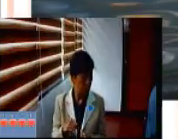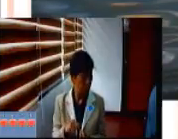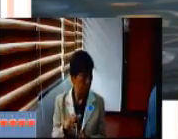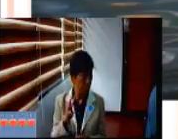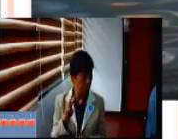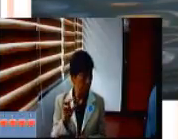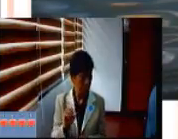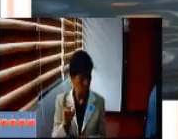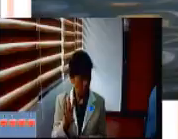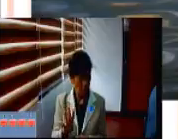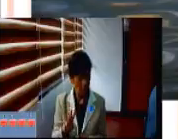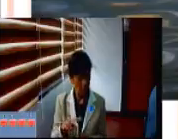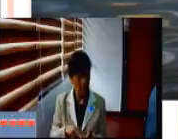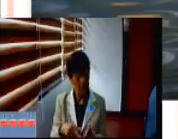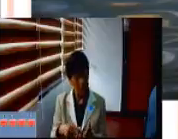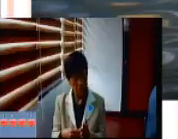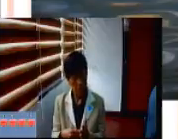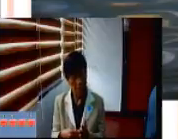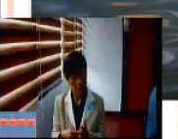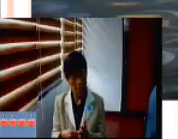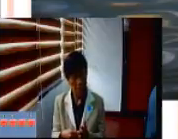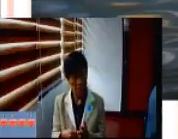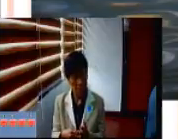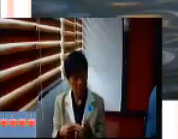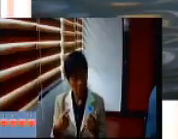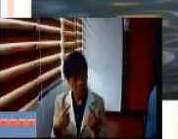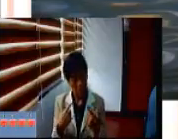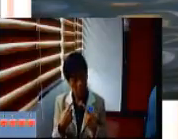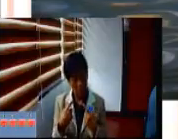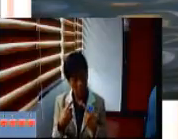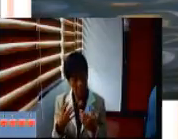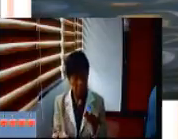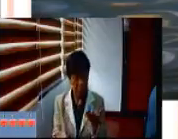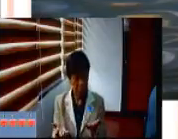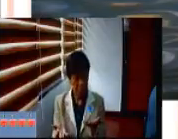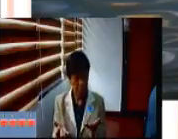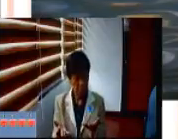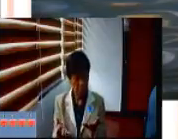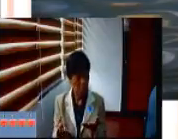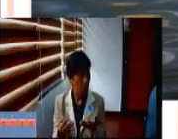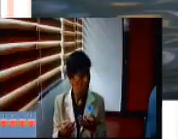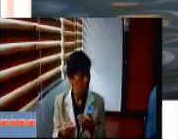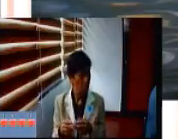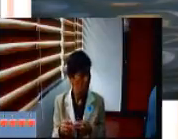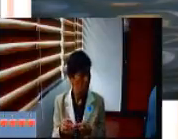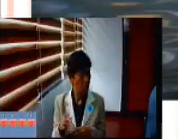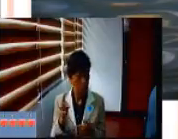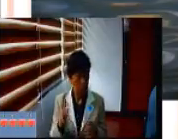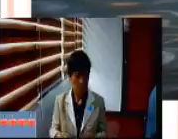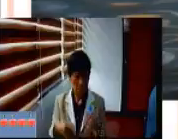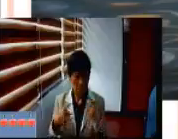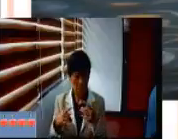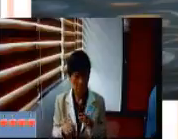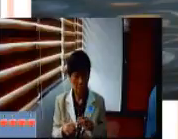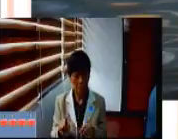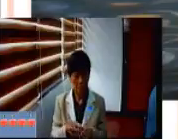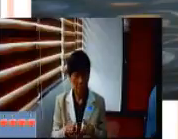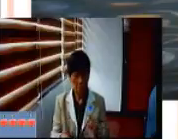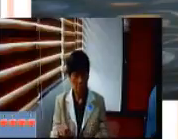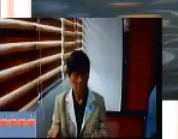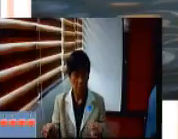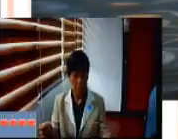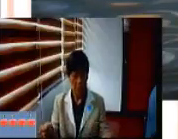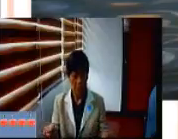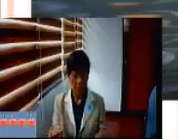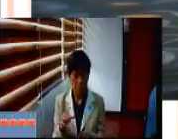0.4, meaning we've decimated the biomass, demersal fishes, meaning yung mga isda po nasa ilalim.